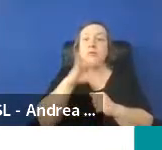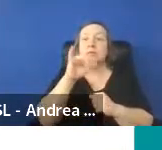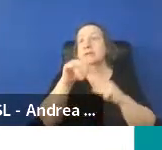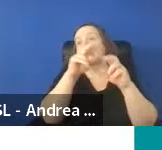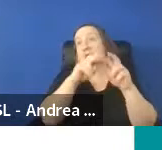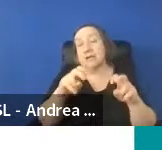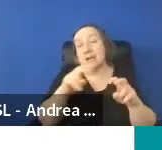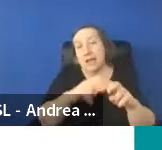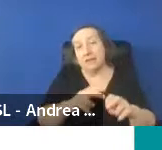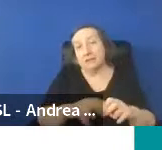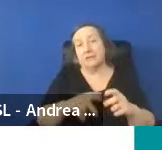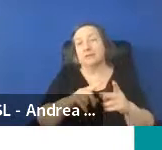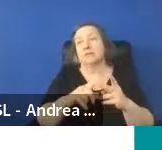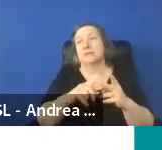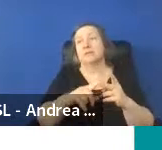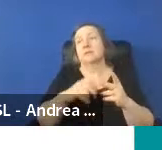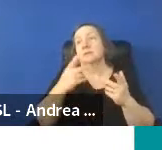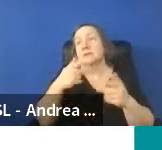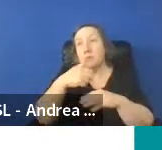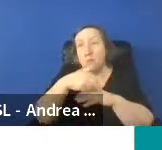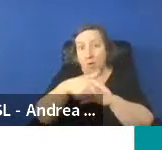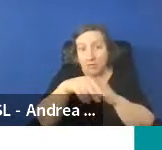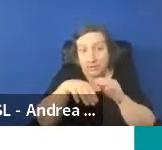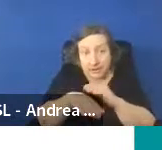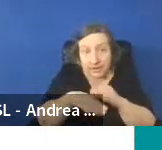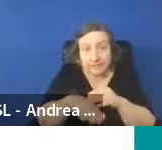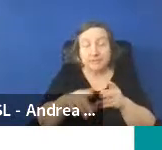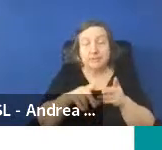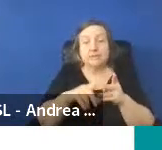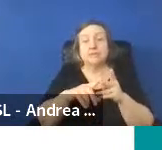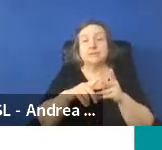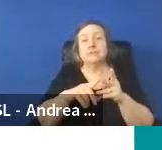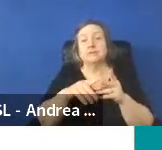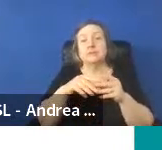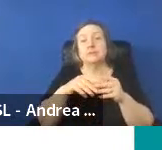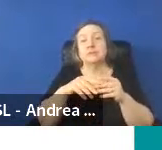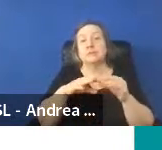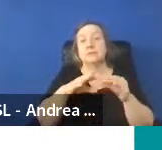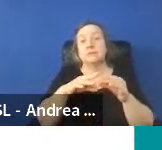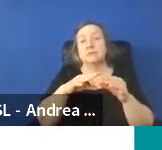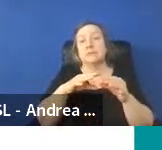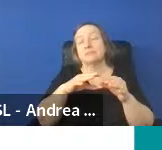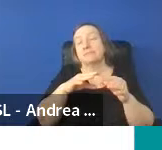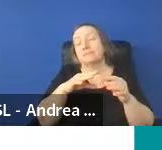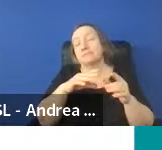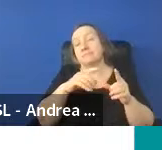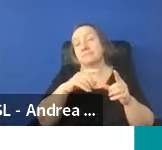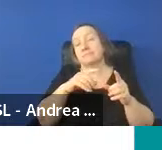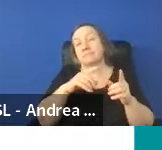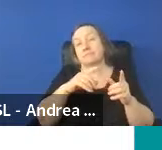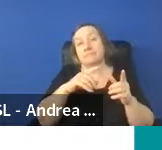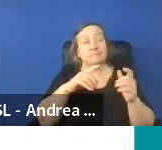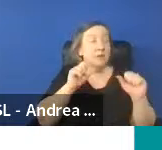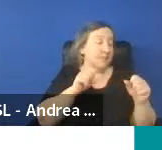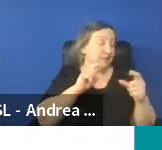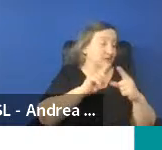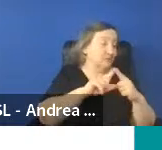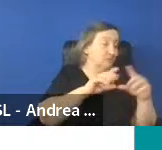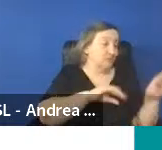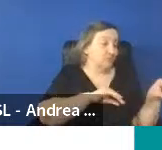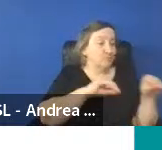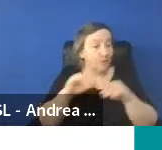analysis of potential walking access and mobility benefits from these different investments, these